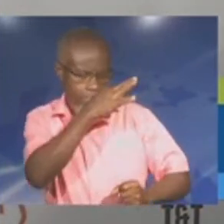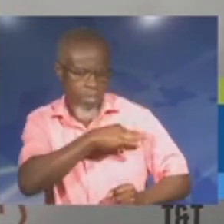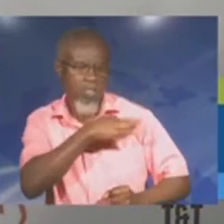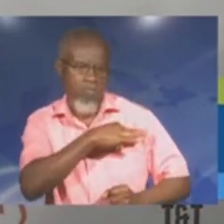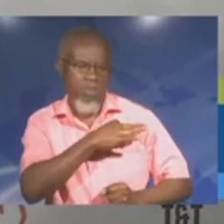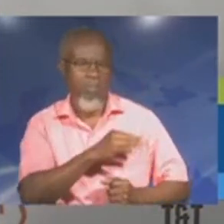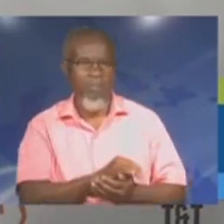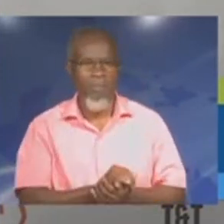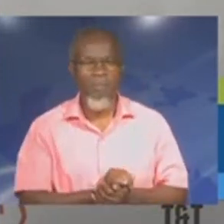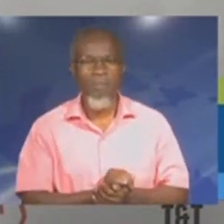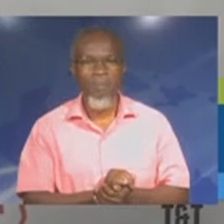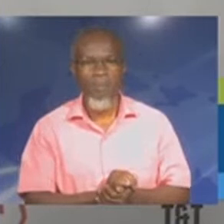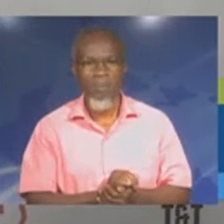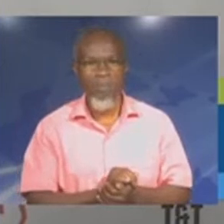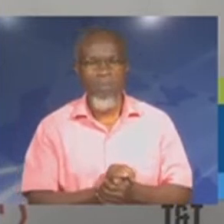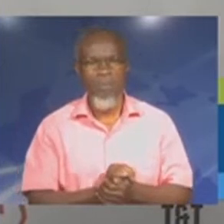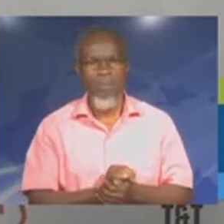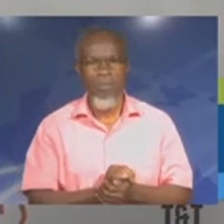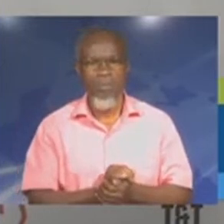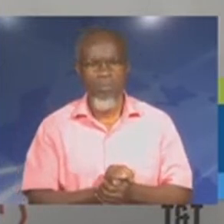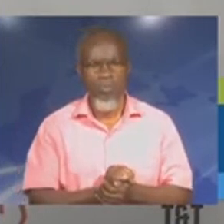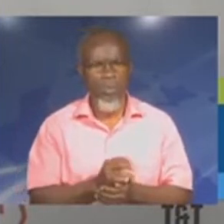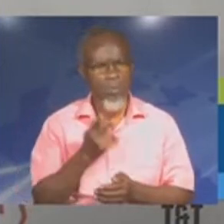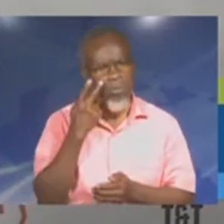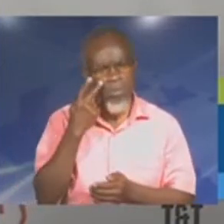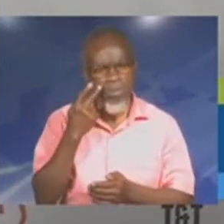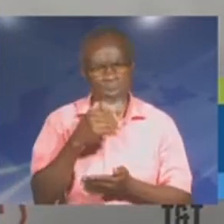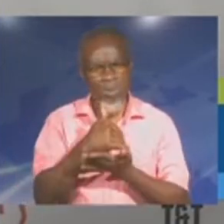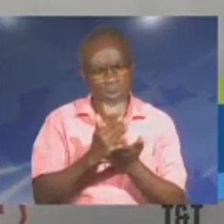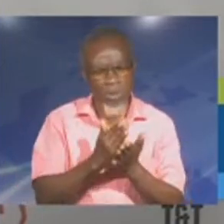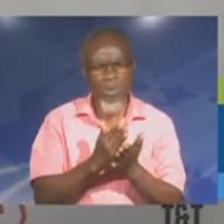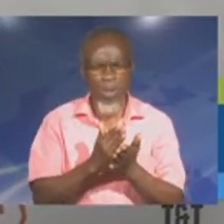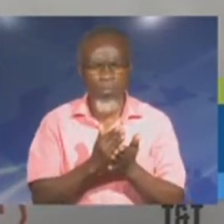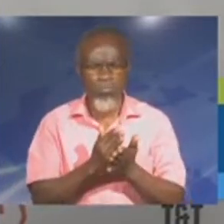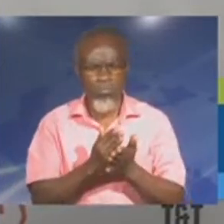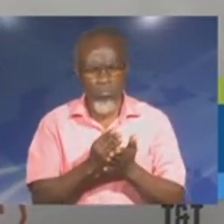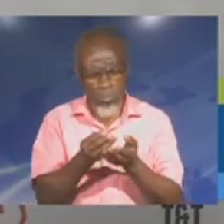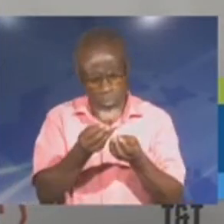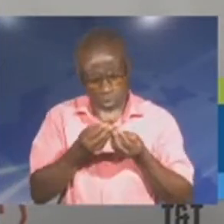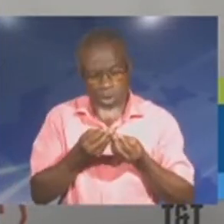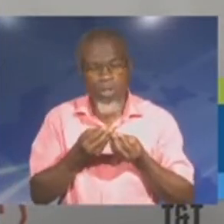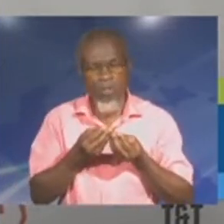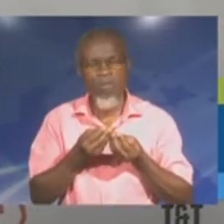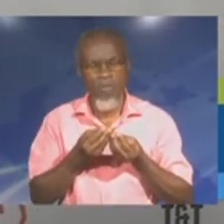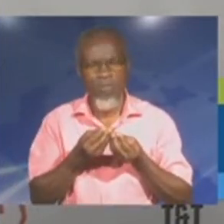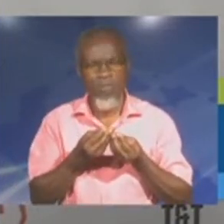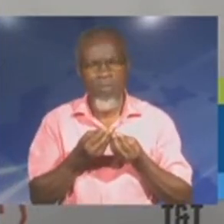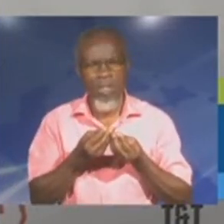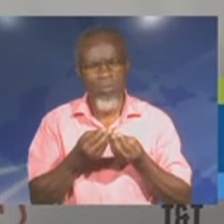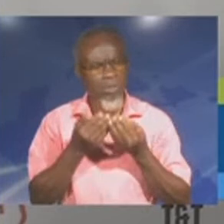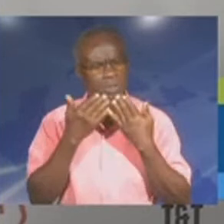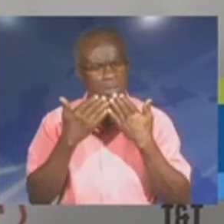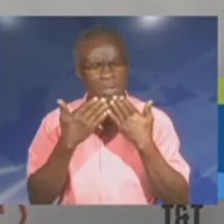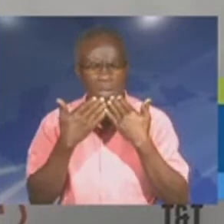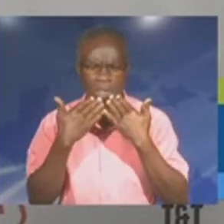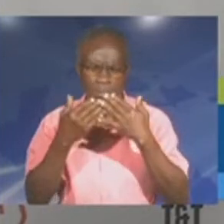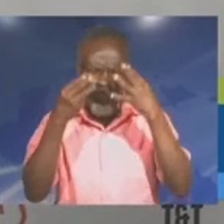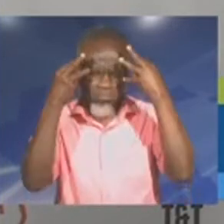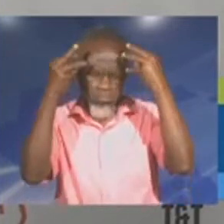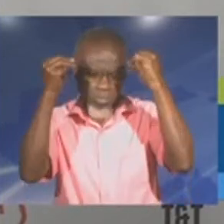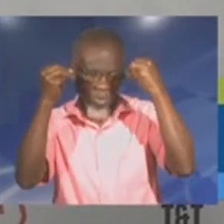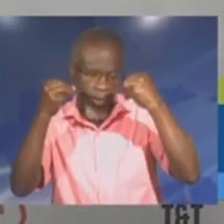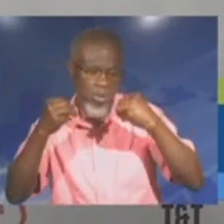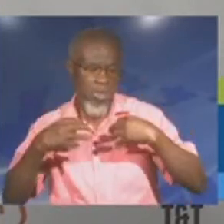pandemic, some investments have been made into the profession, and we are grateful to the Ministry of Health for several initiatives, including